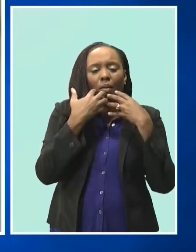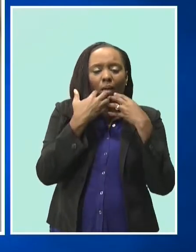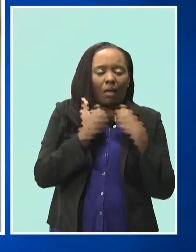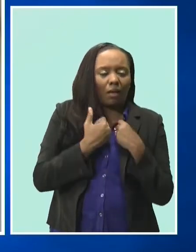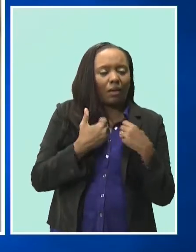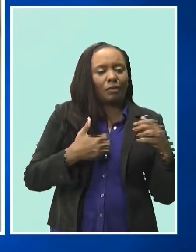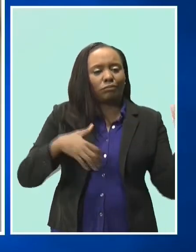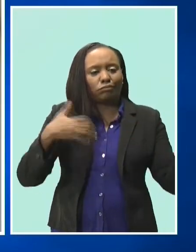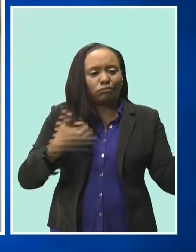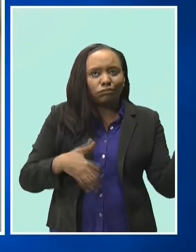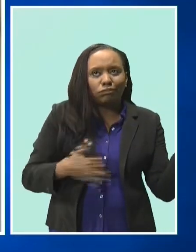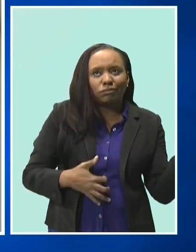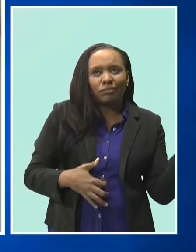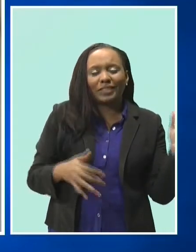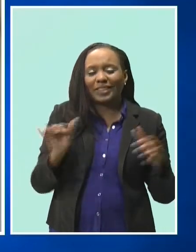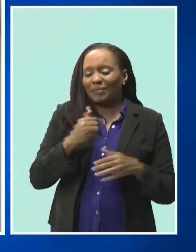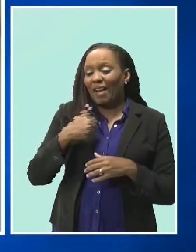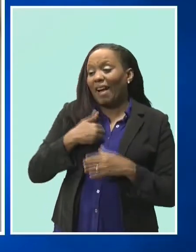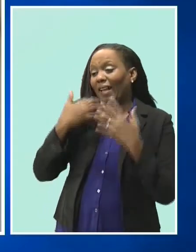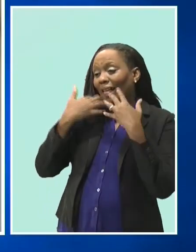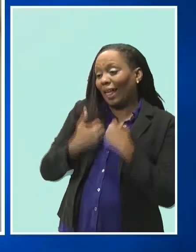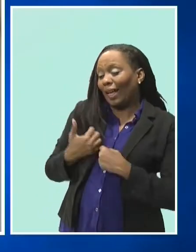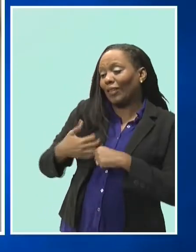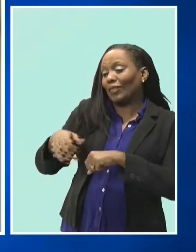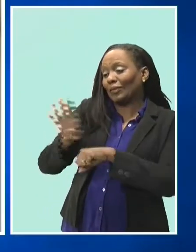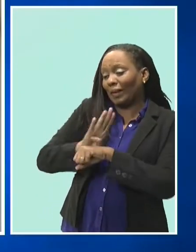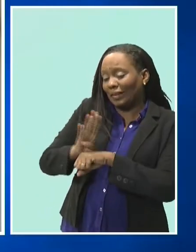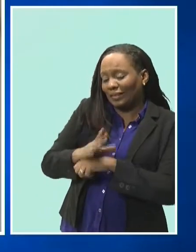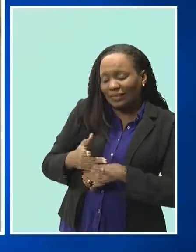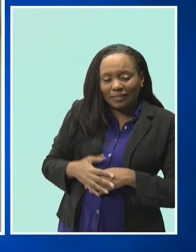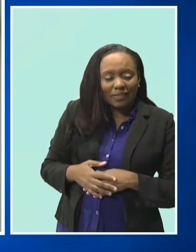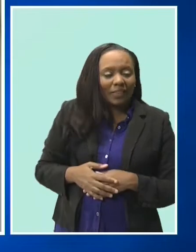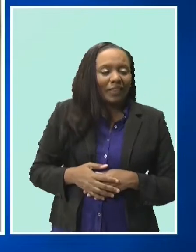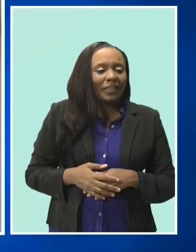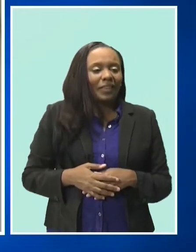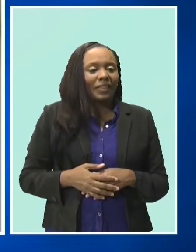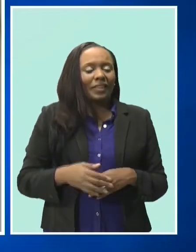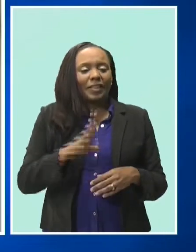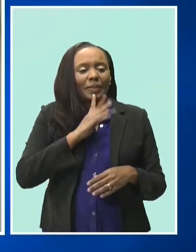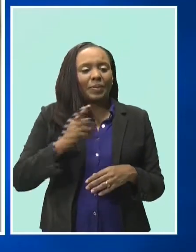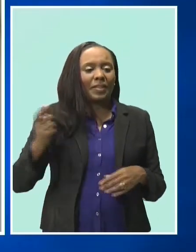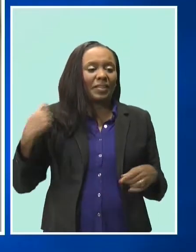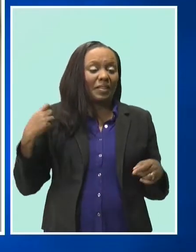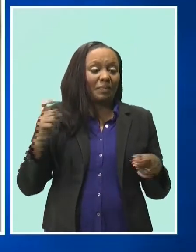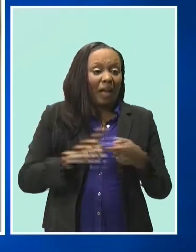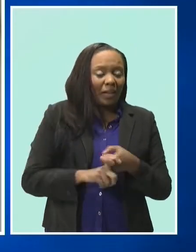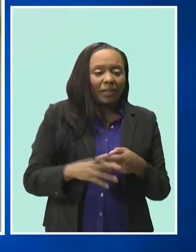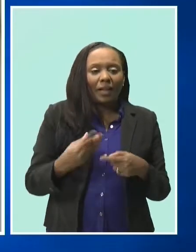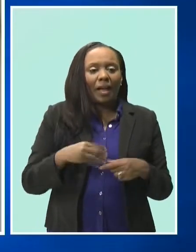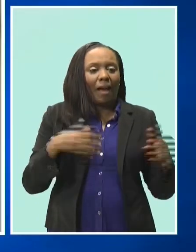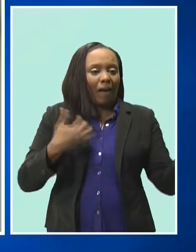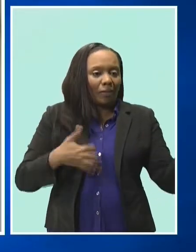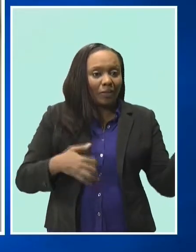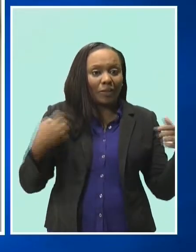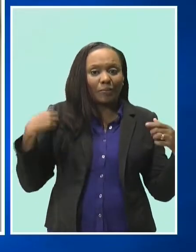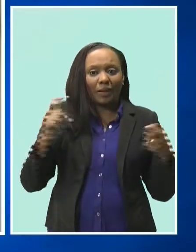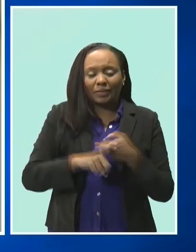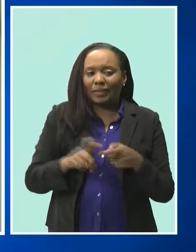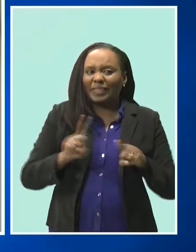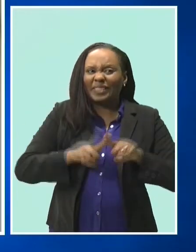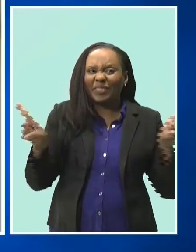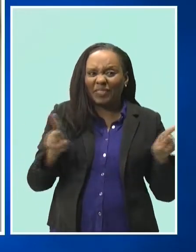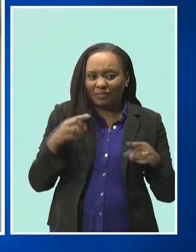love with Barbados. He can speak not only Spanish, he can speak Argentinian Spanish, which is a different